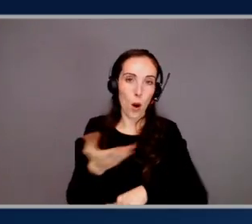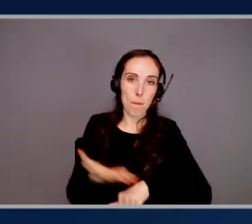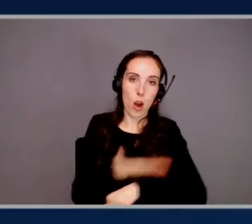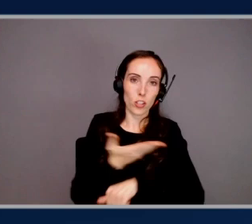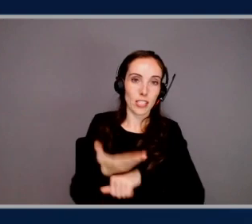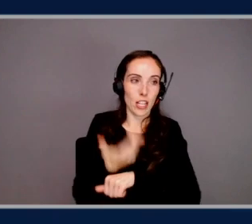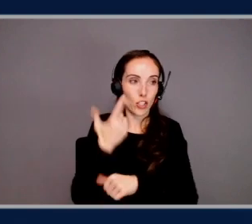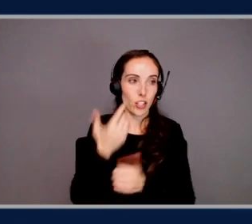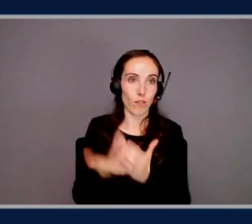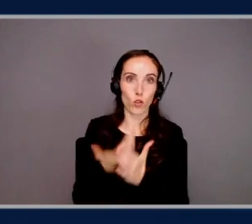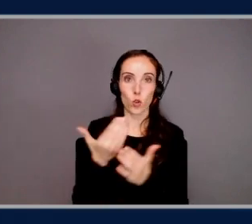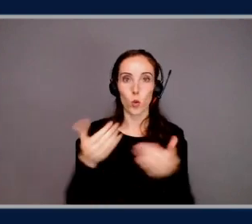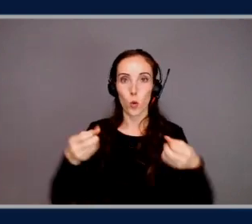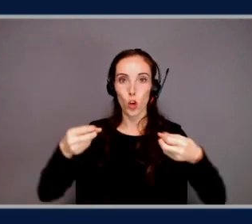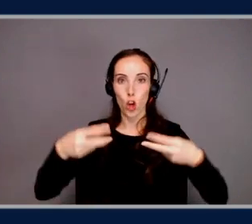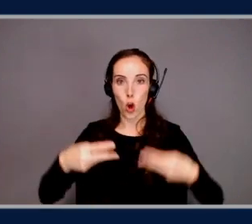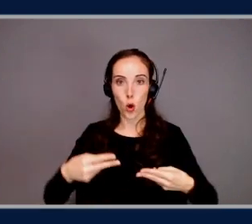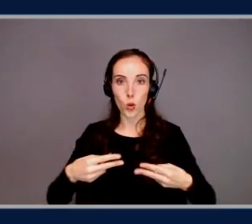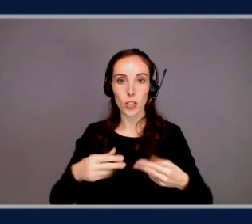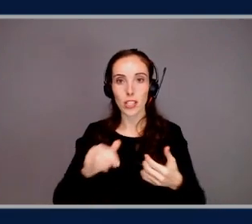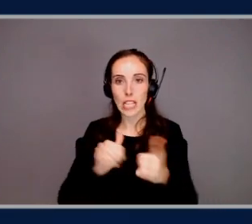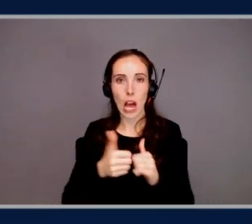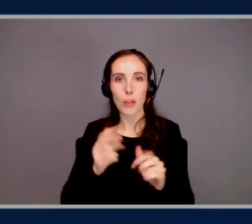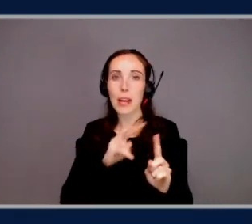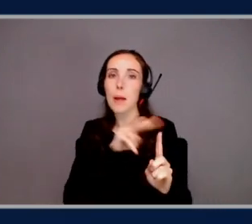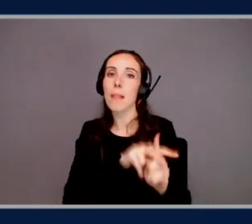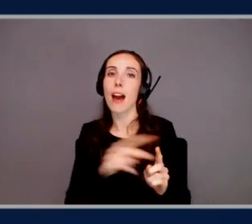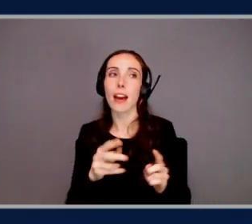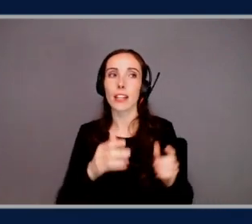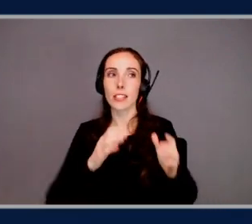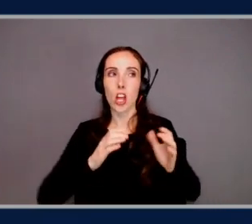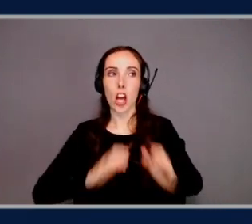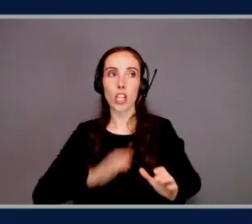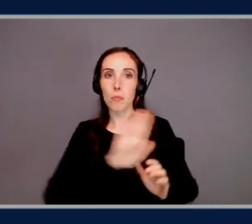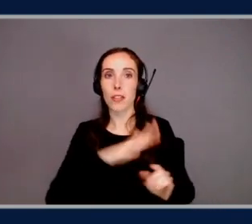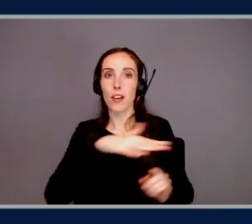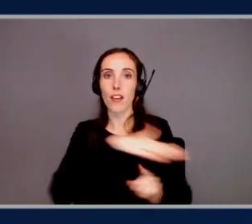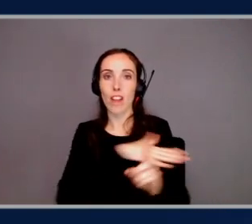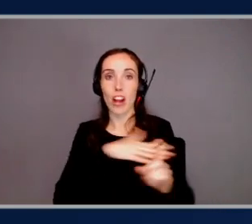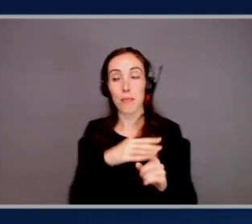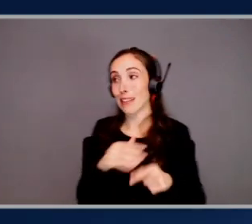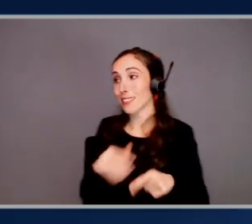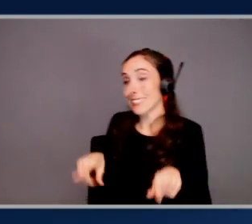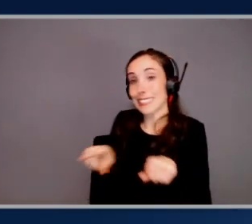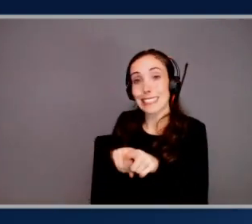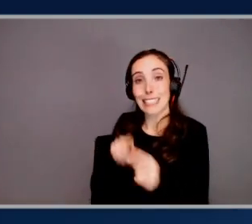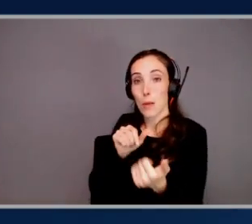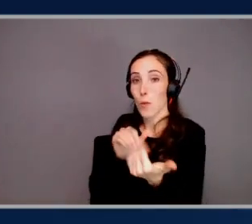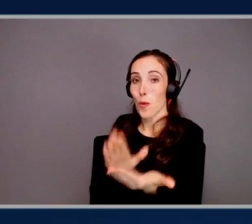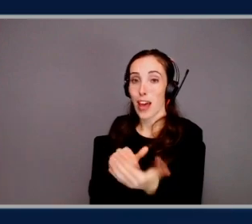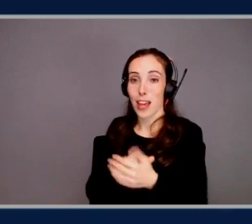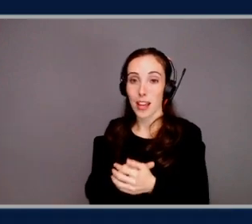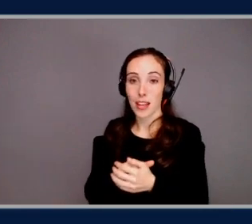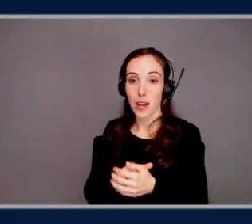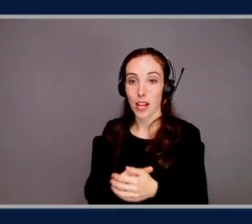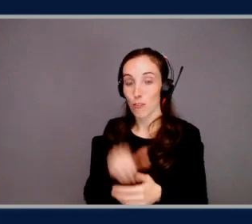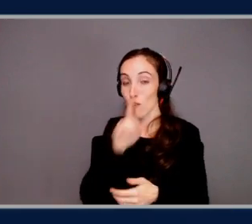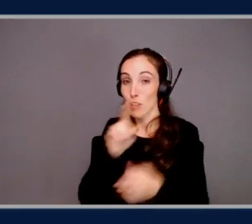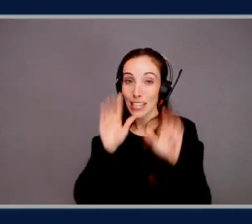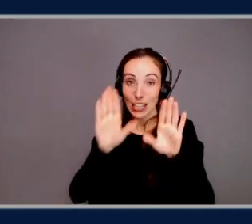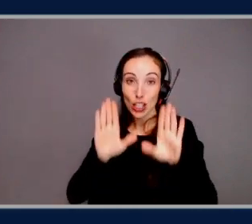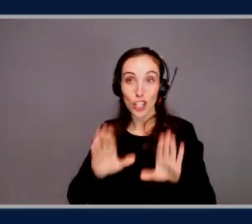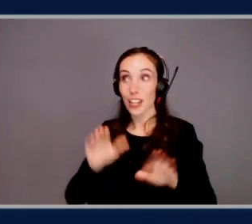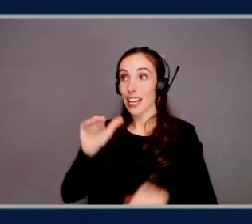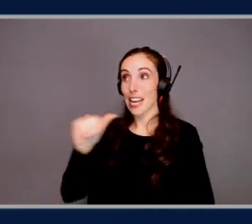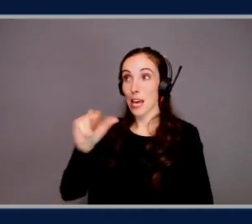someone else's environment if they're a customer? Exactly the same way. Yeah. The same stuff. This is what's so great about us having Amazon as a large customer